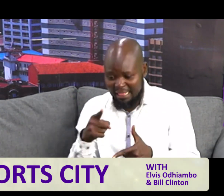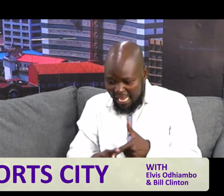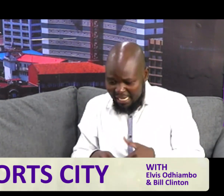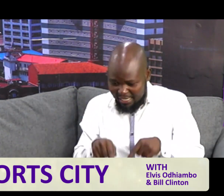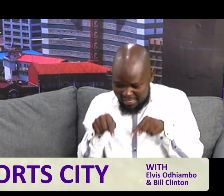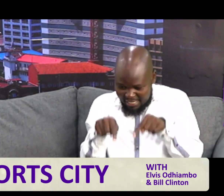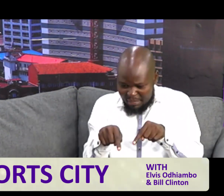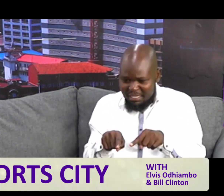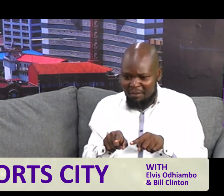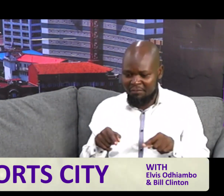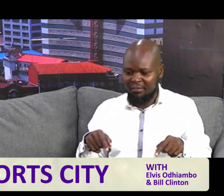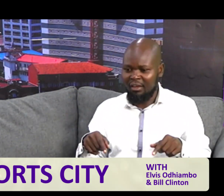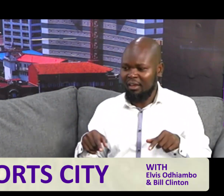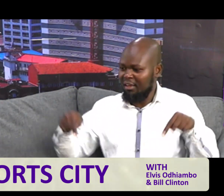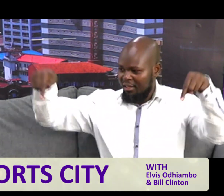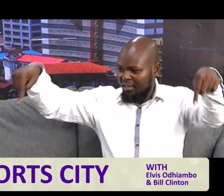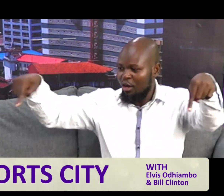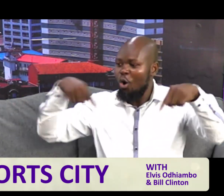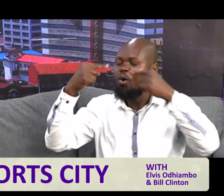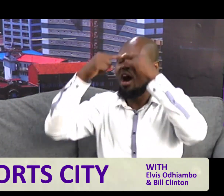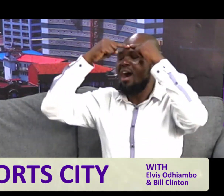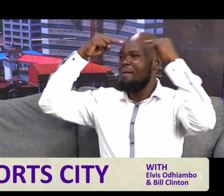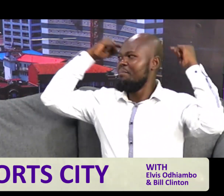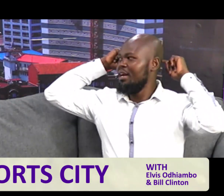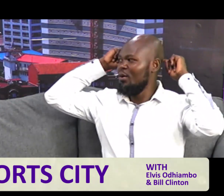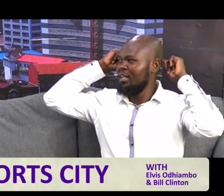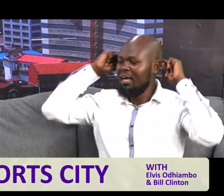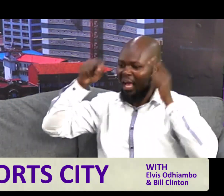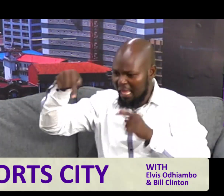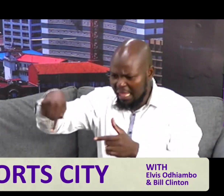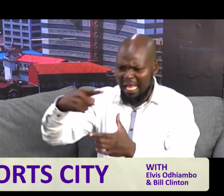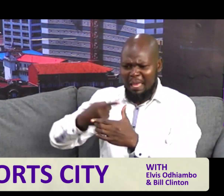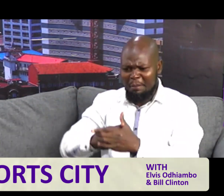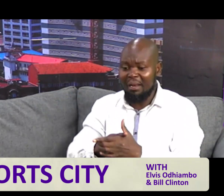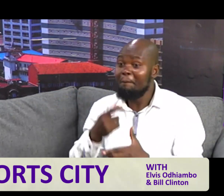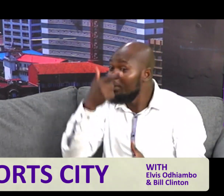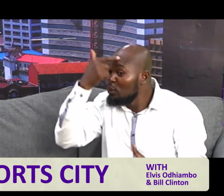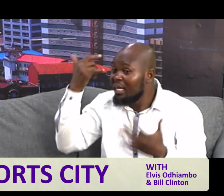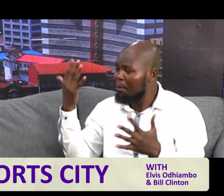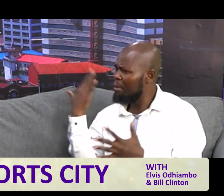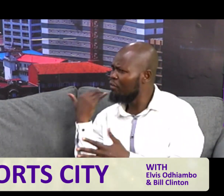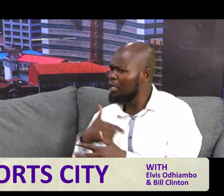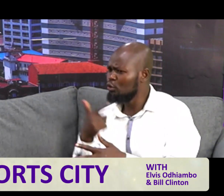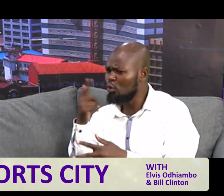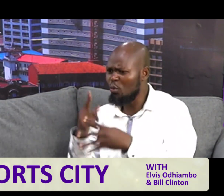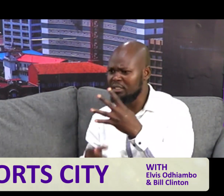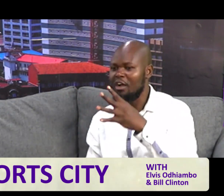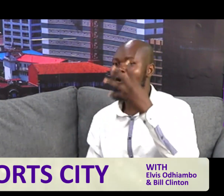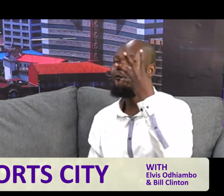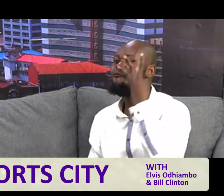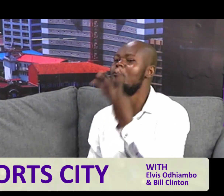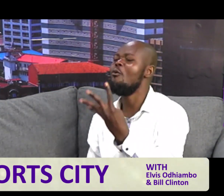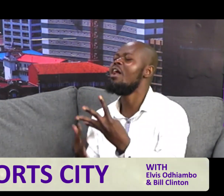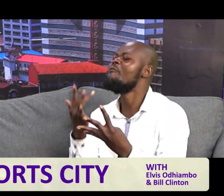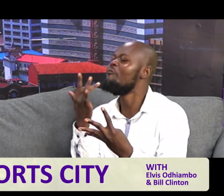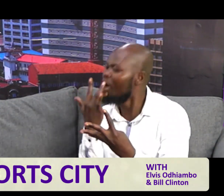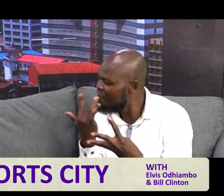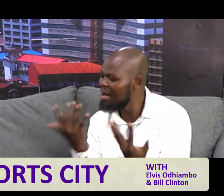play at the center, because he knows we have that Grealish. player Yes. with that sign name.